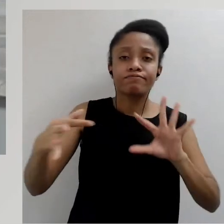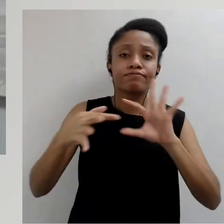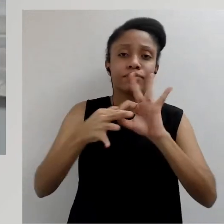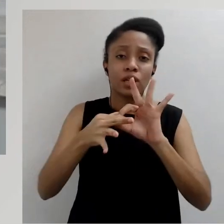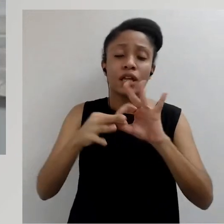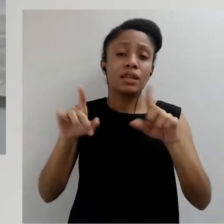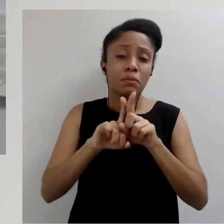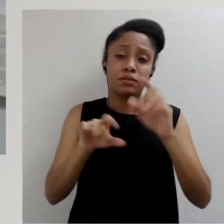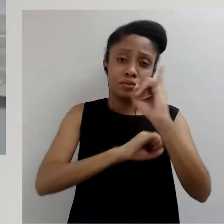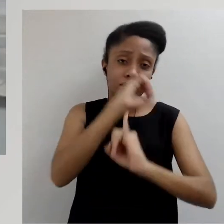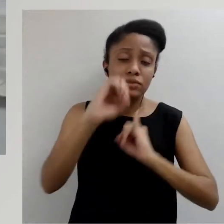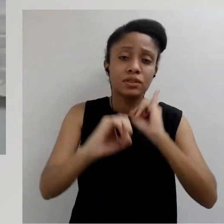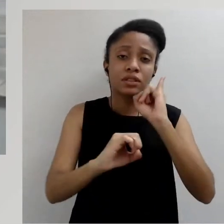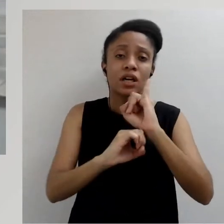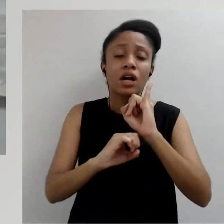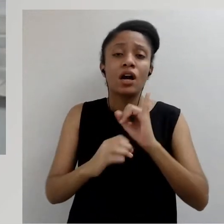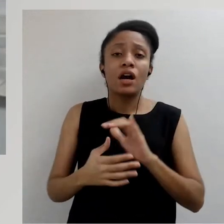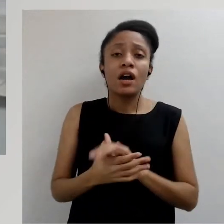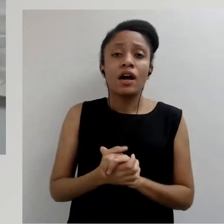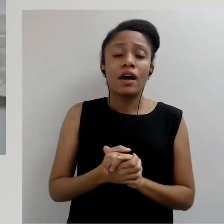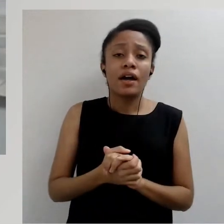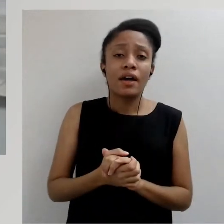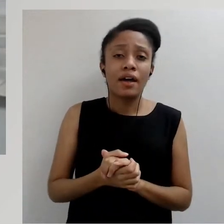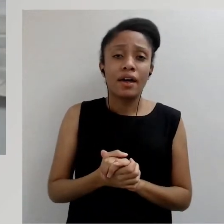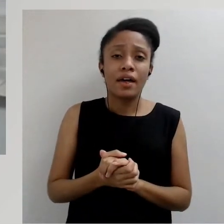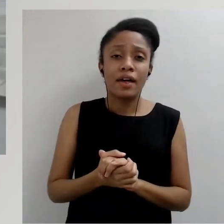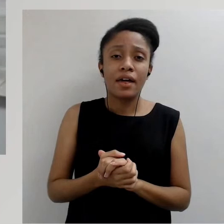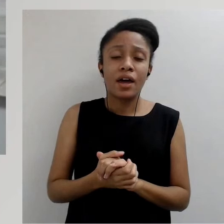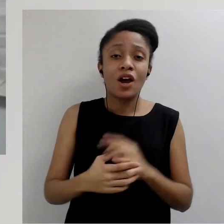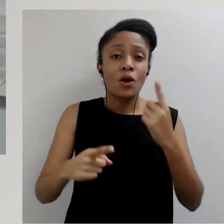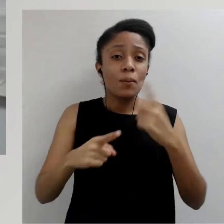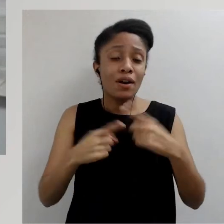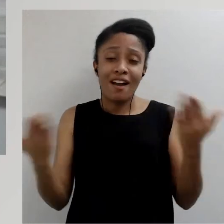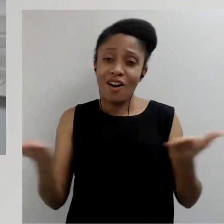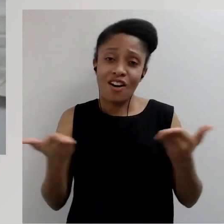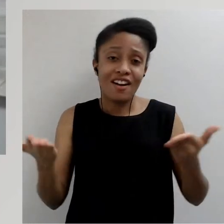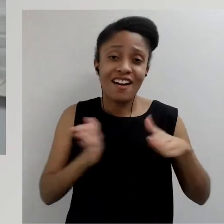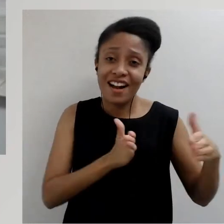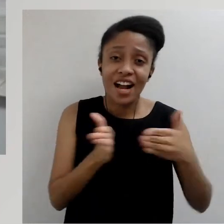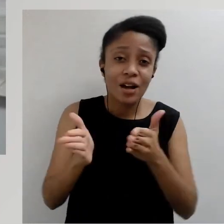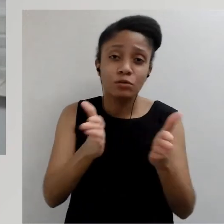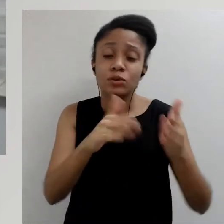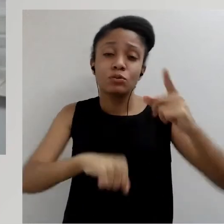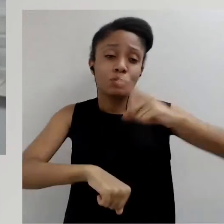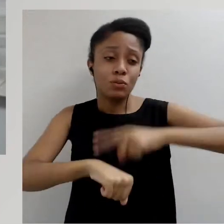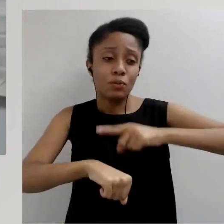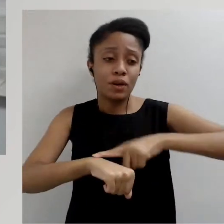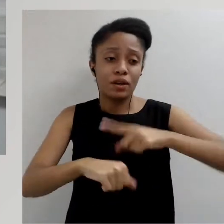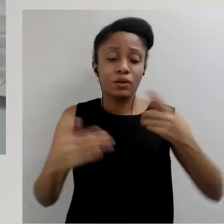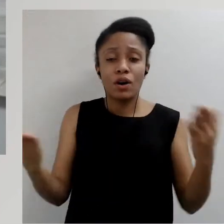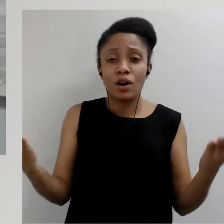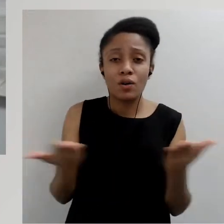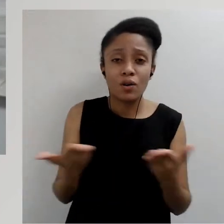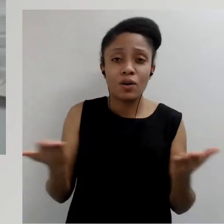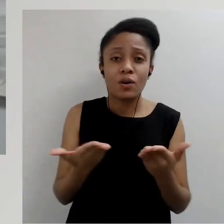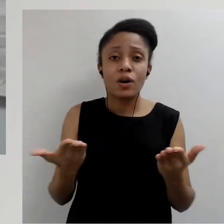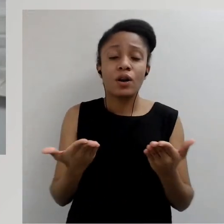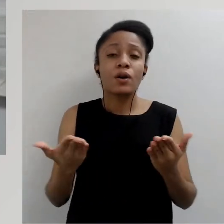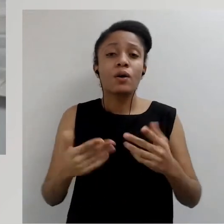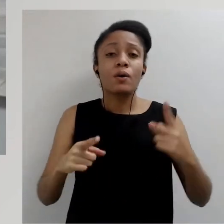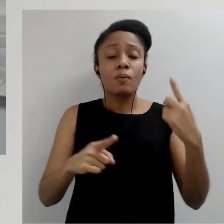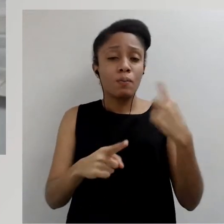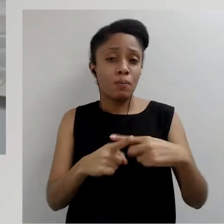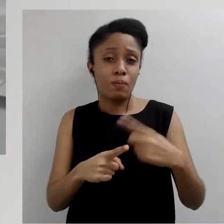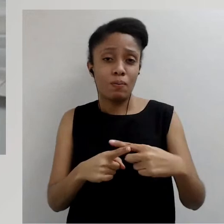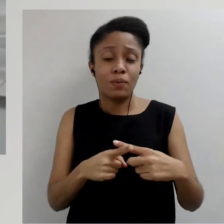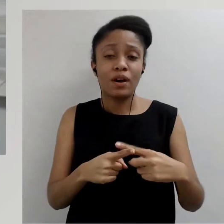this connectivity. That it's something that I consider to be the only way to right now. Maybe in 1 year we have to review